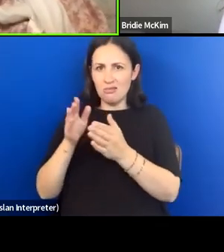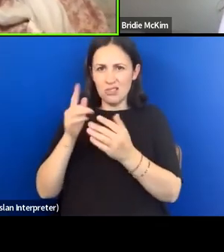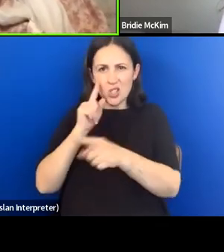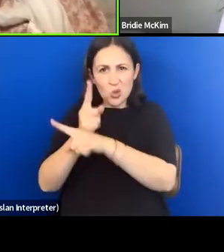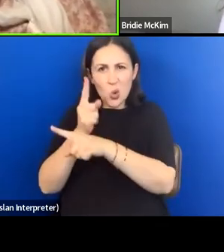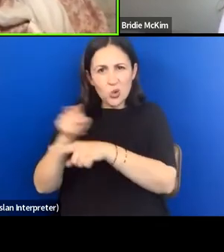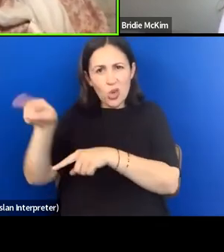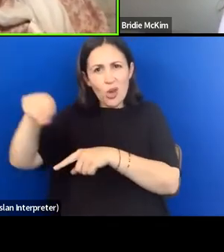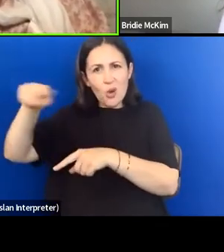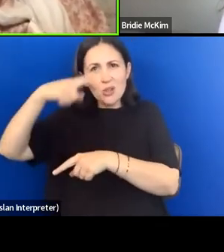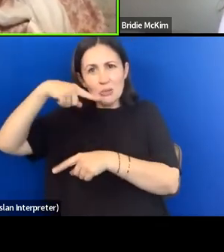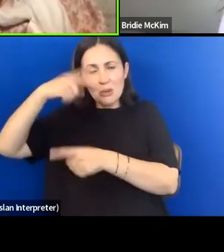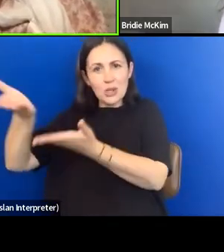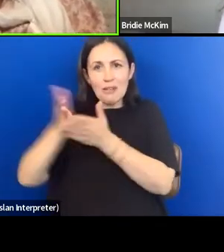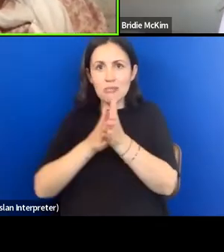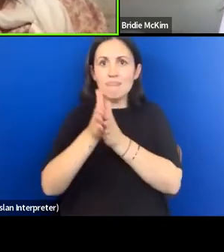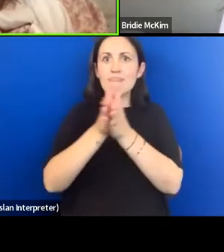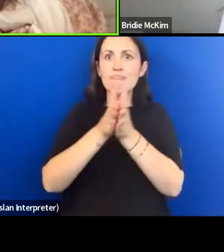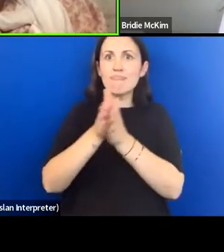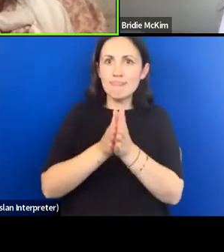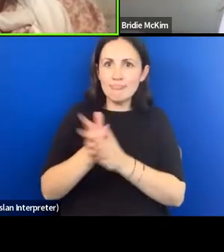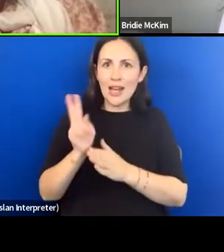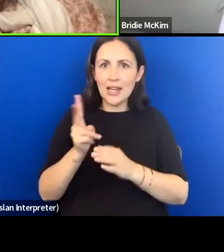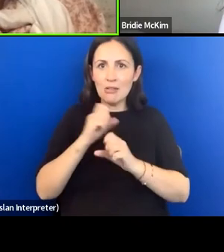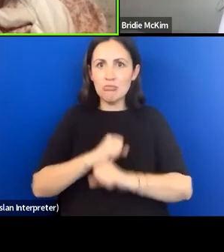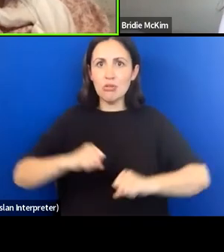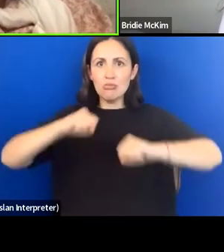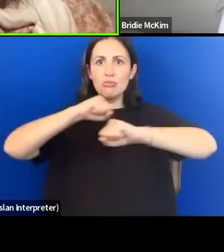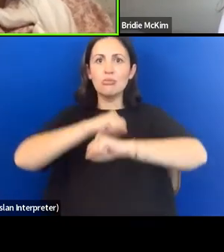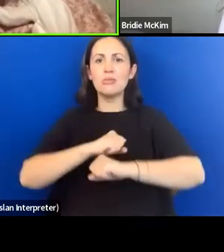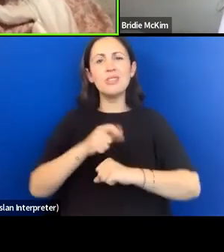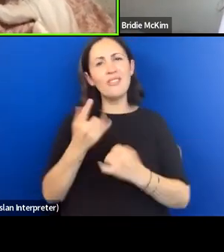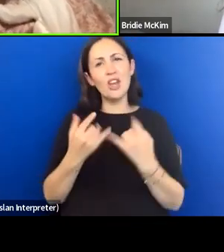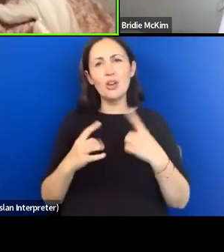who inspire you and things like this.